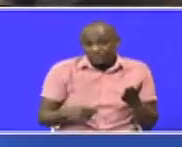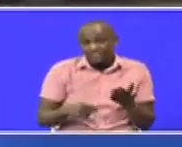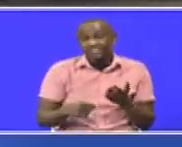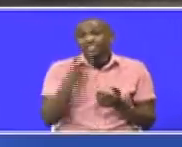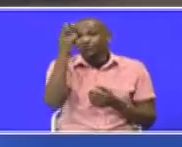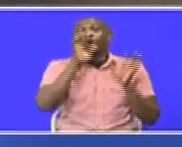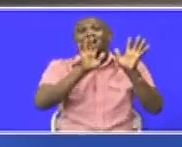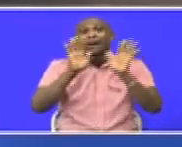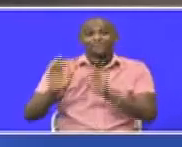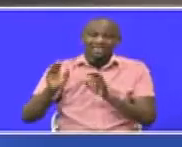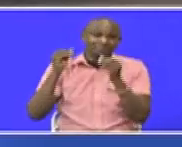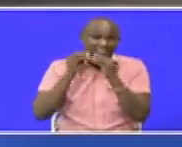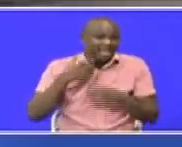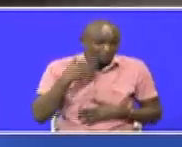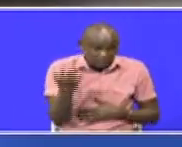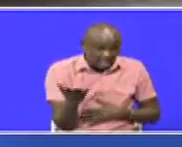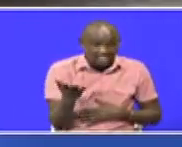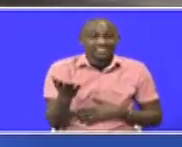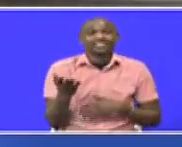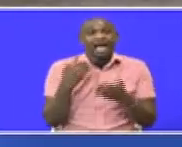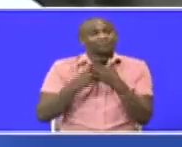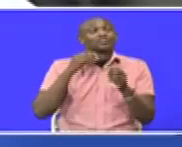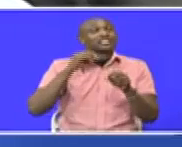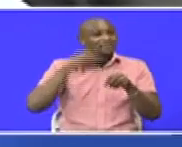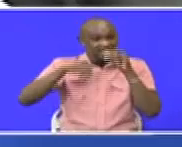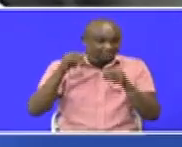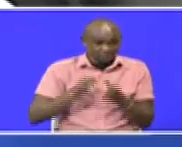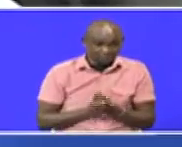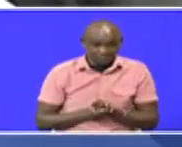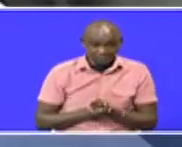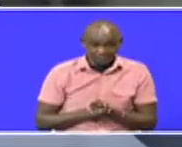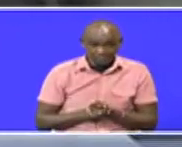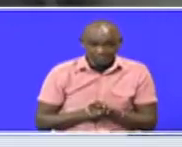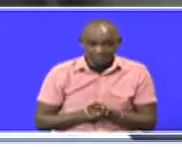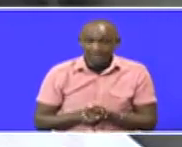campaign meetings he held in the run-up to the elections. I went to Mombasa,